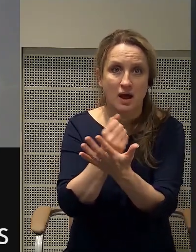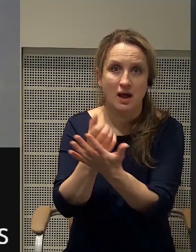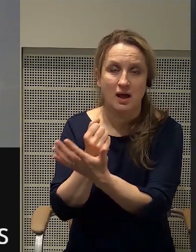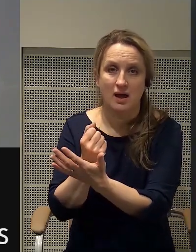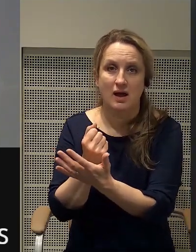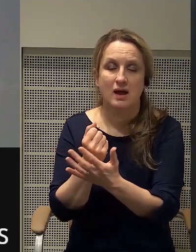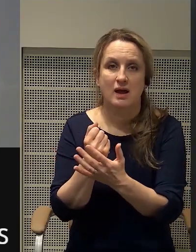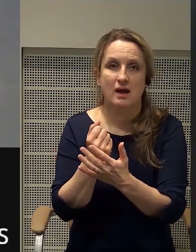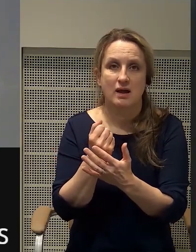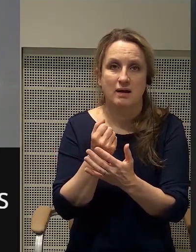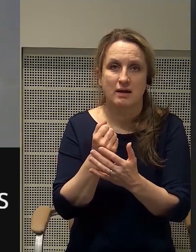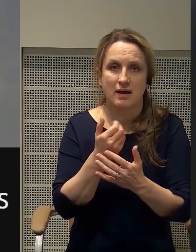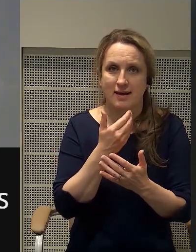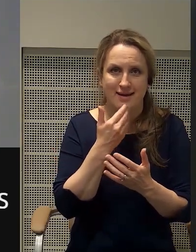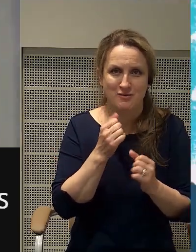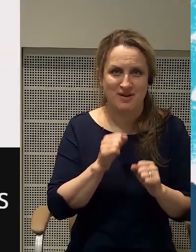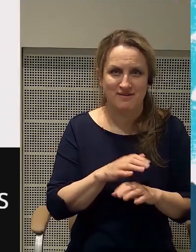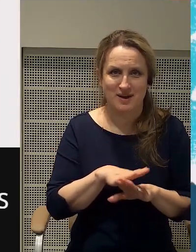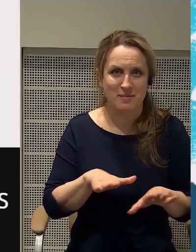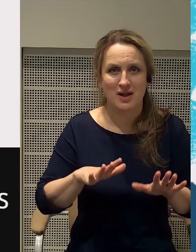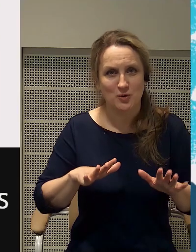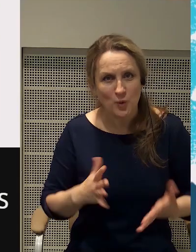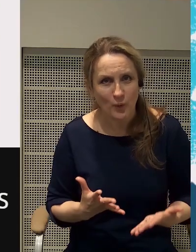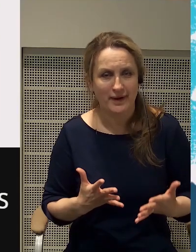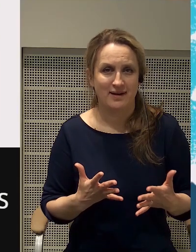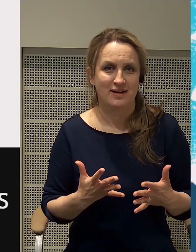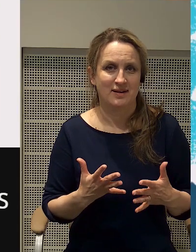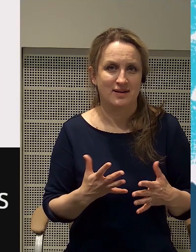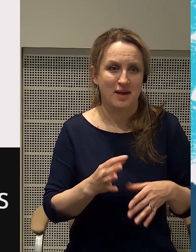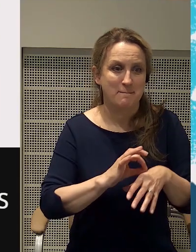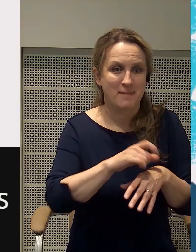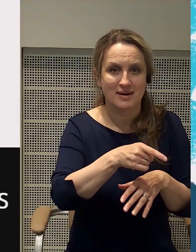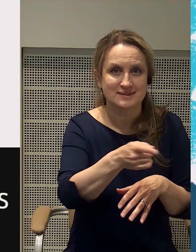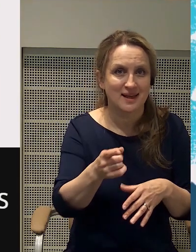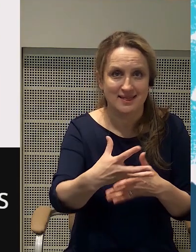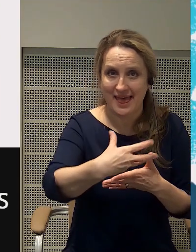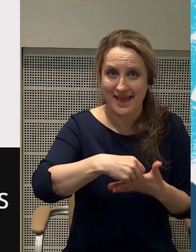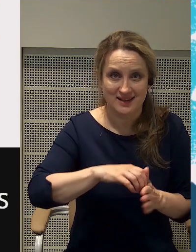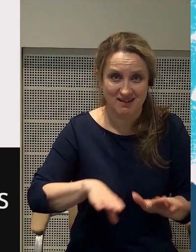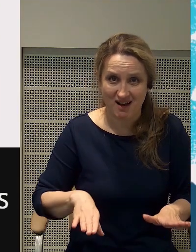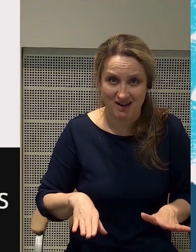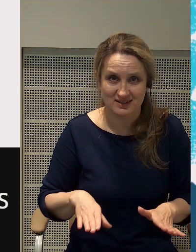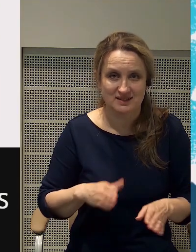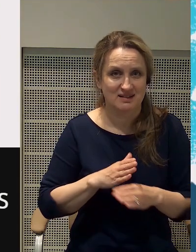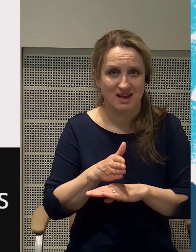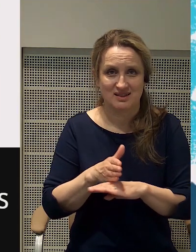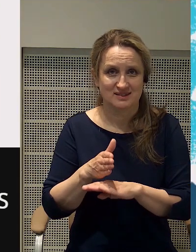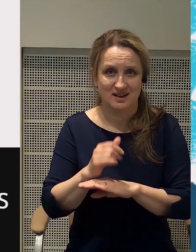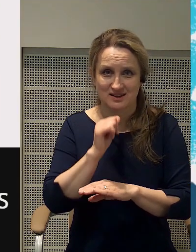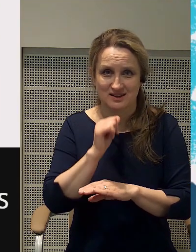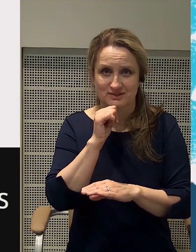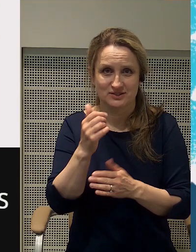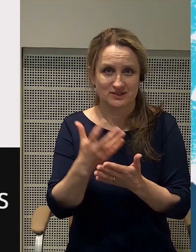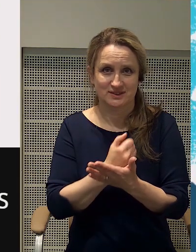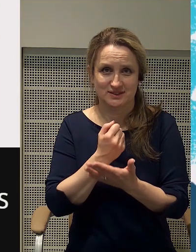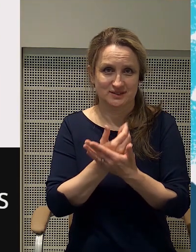this. Nothing about us without us. I want to say